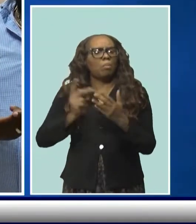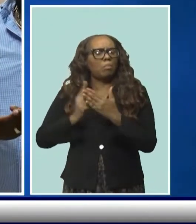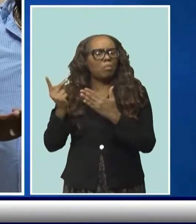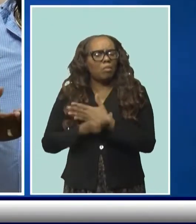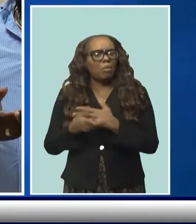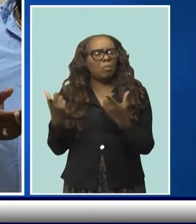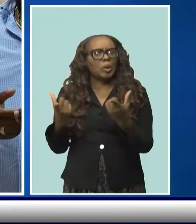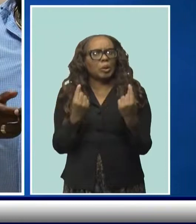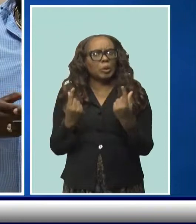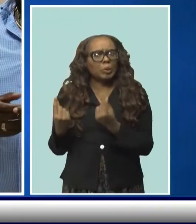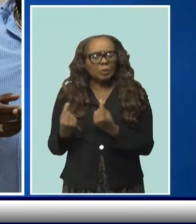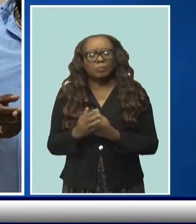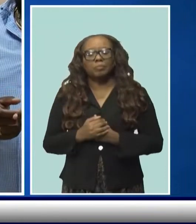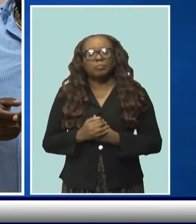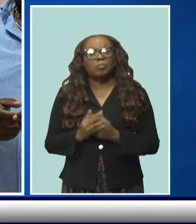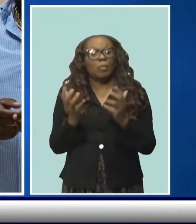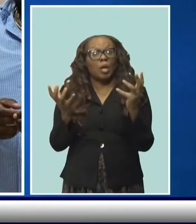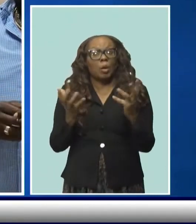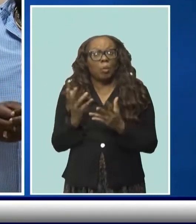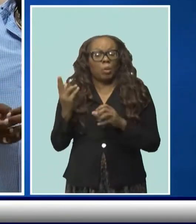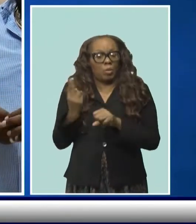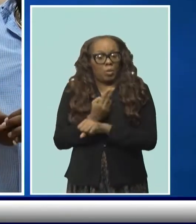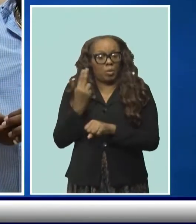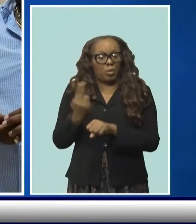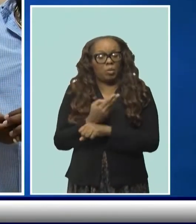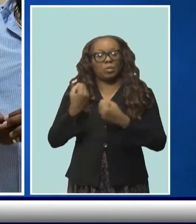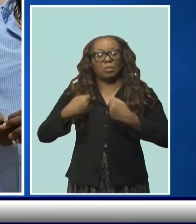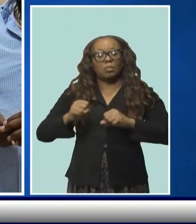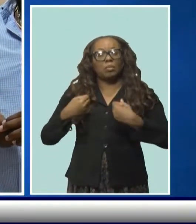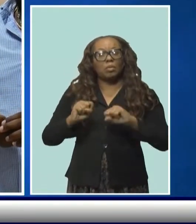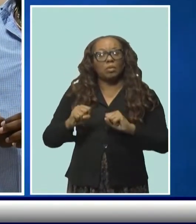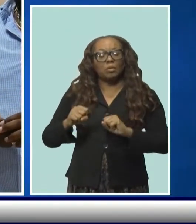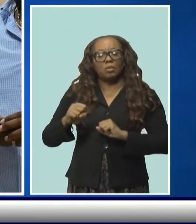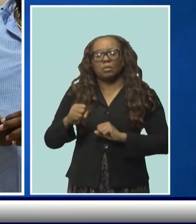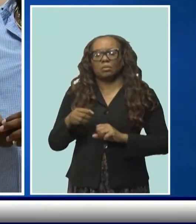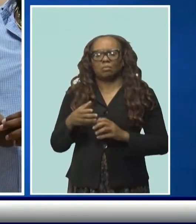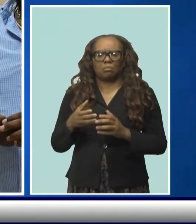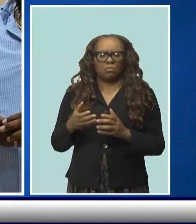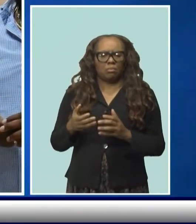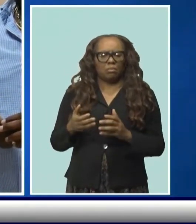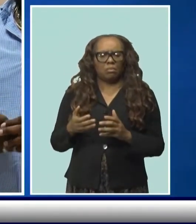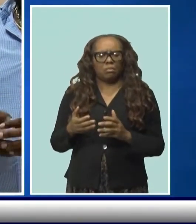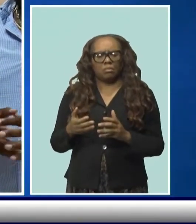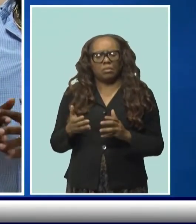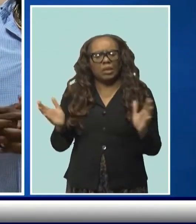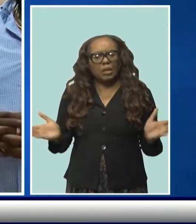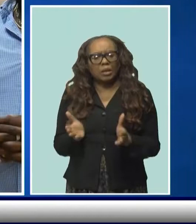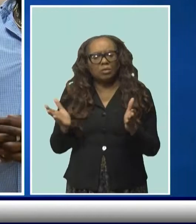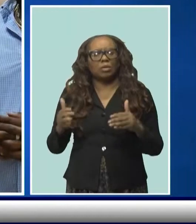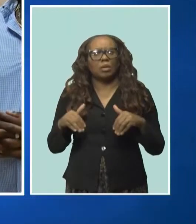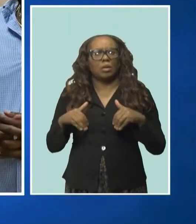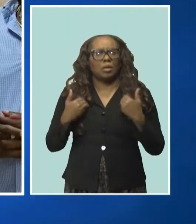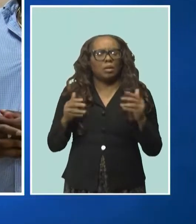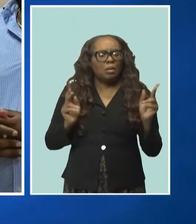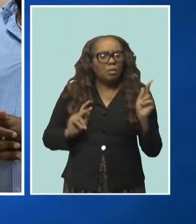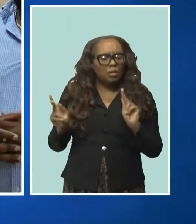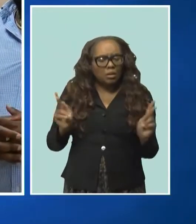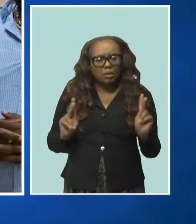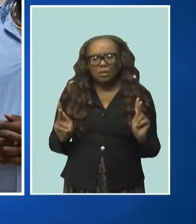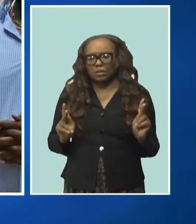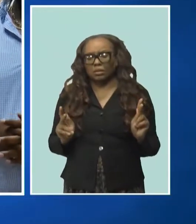to utilize sports as a vehicle to ensure that young persons like yourselves who are present here